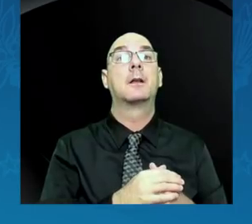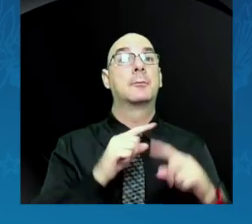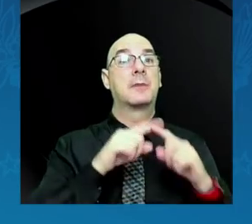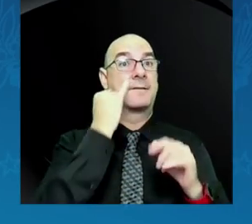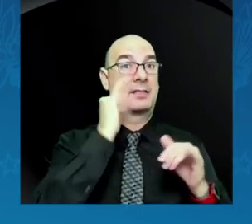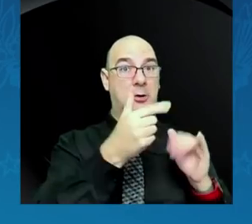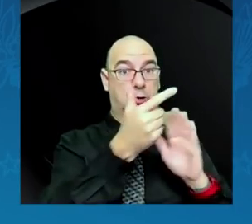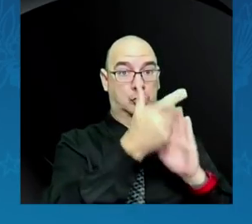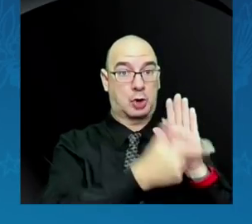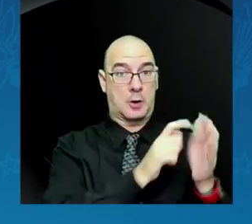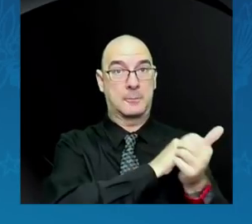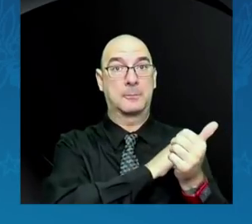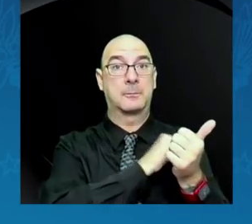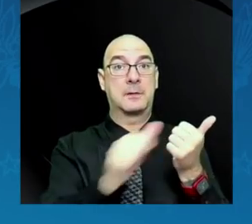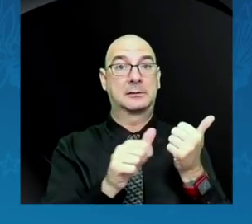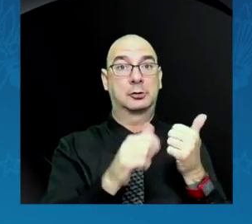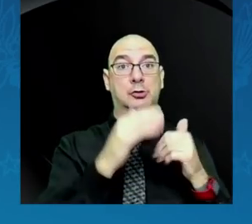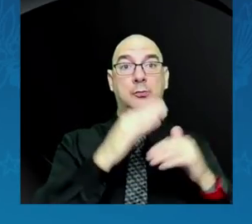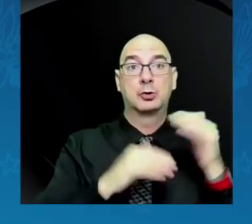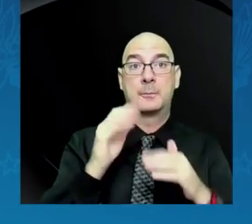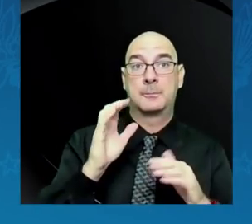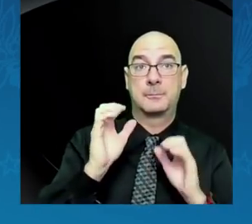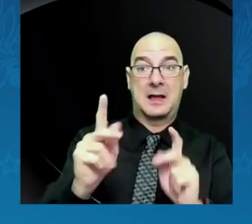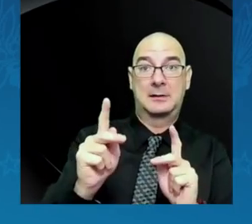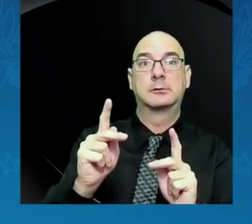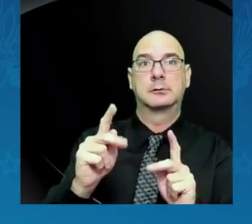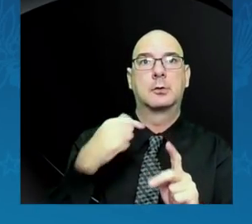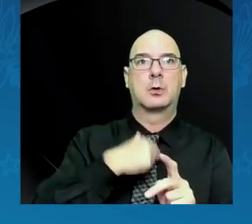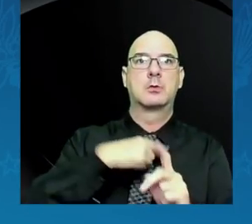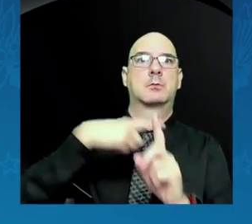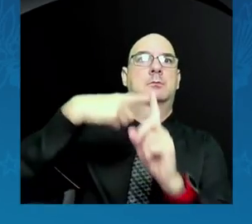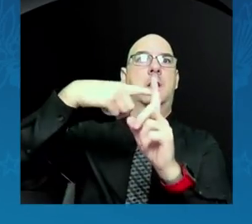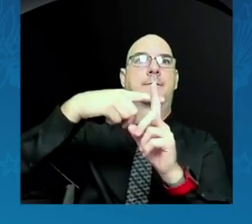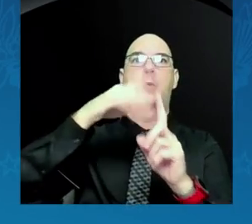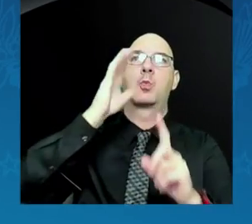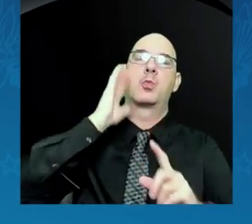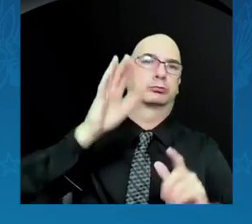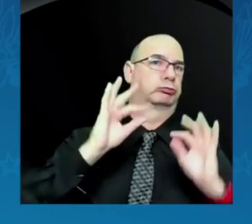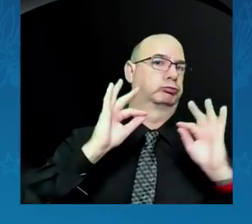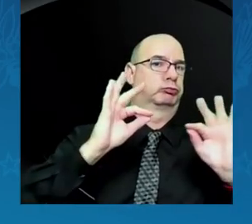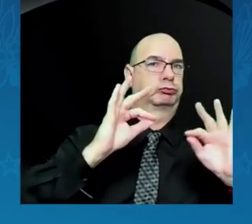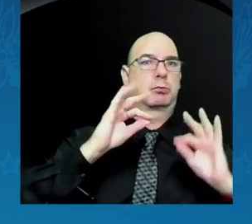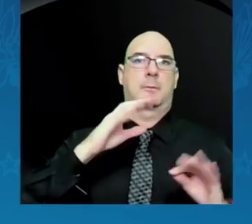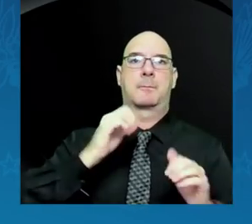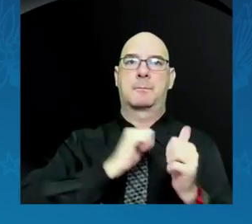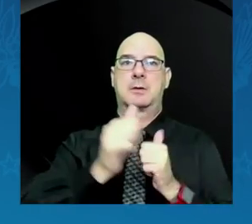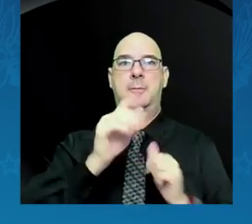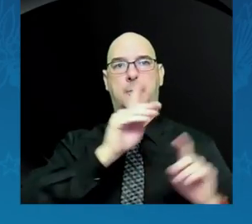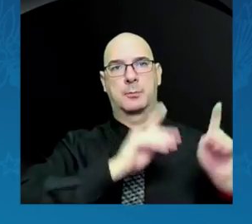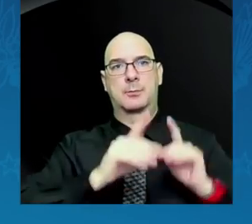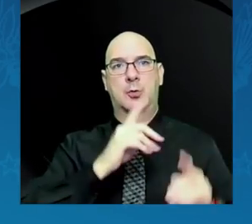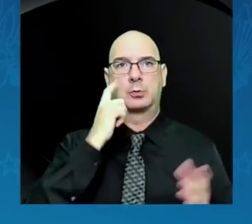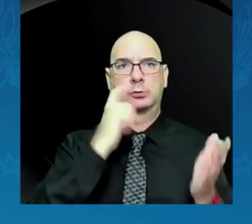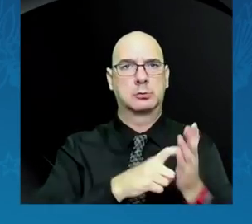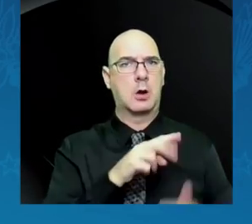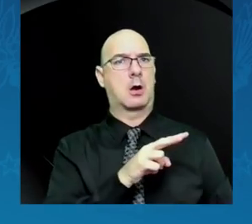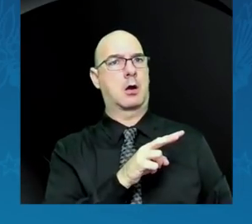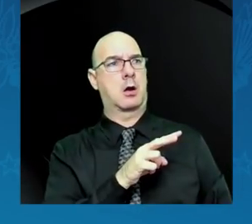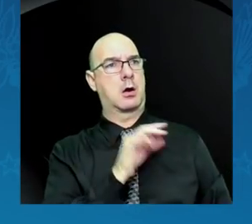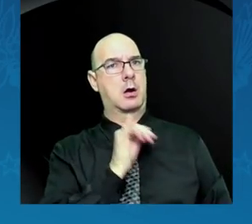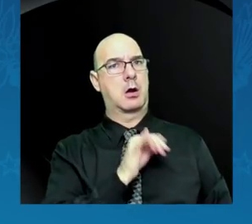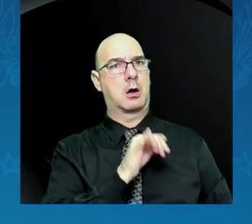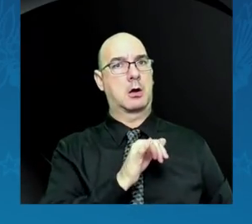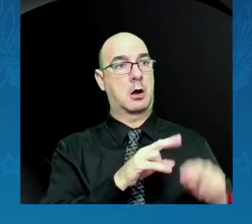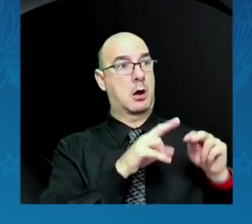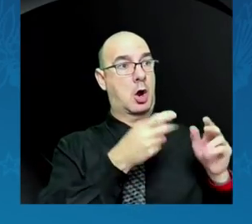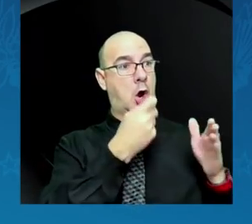are optimistic that we will, the American people will see costs actually reduced around some of the most essential services that